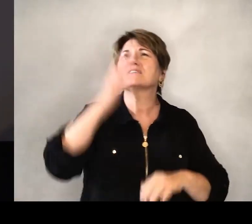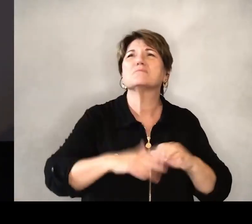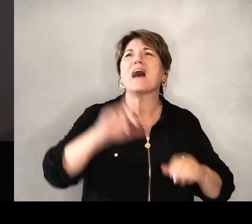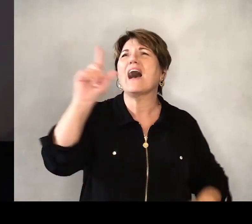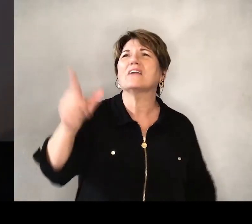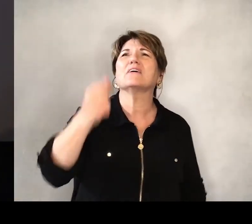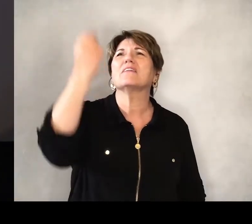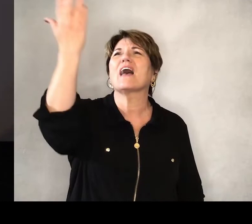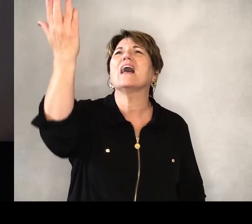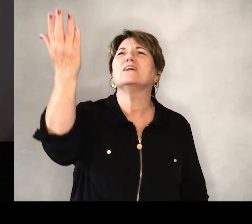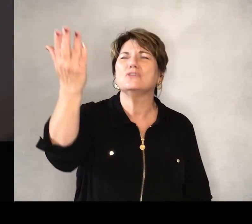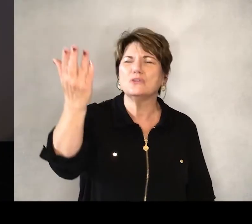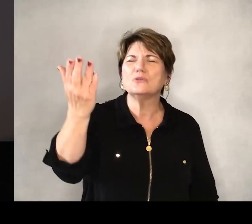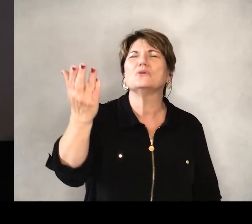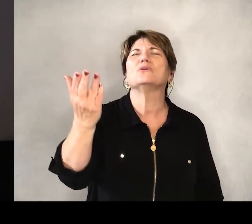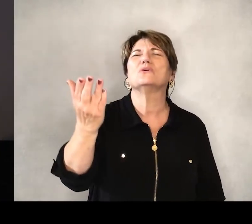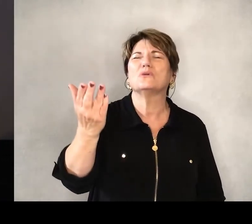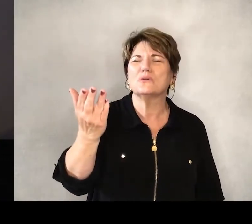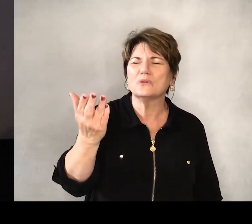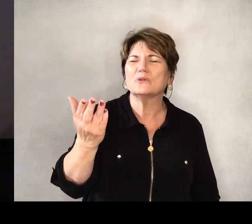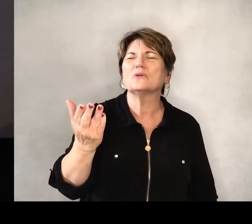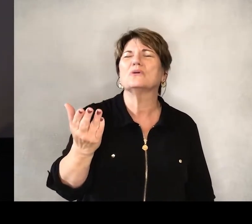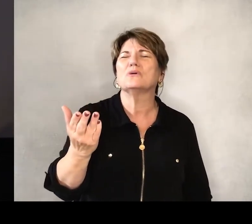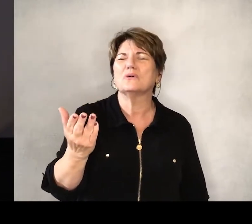Nothing is better.